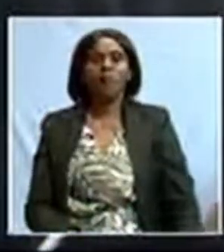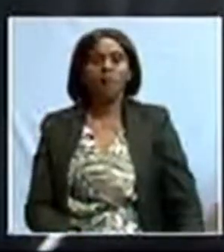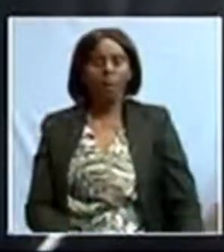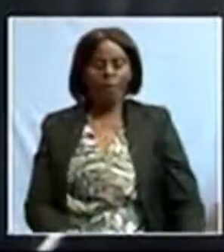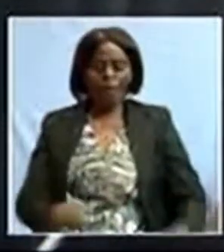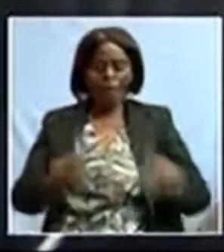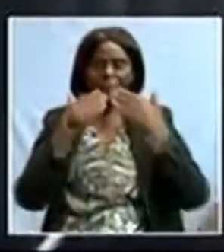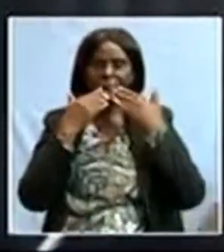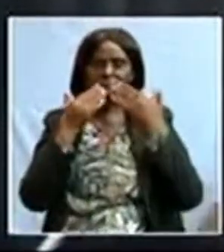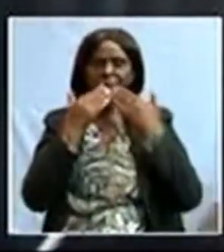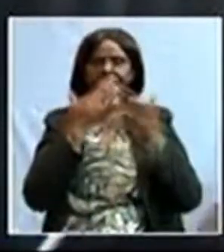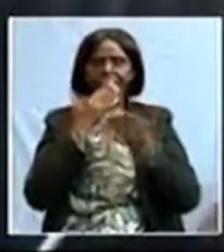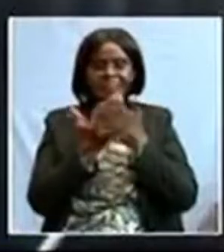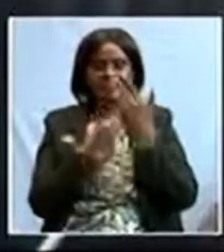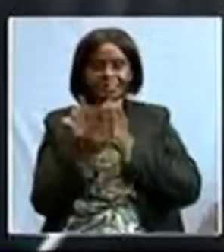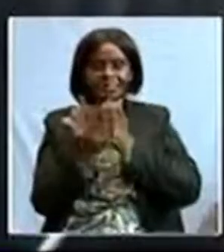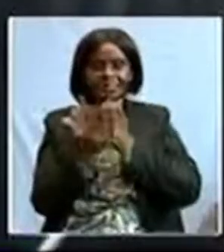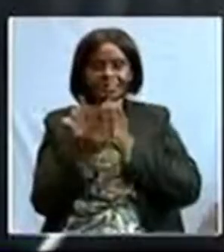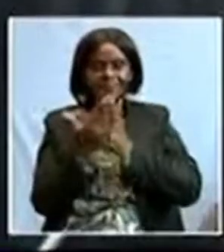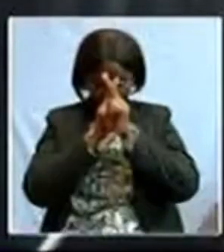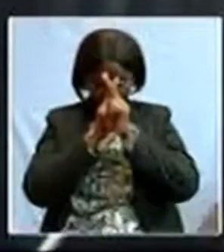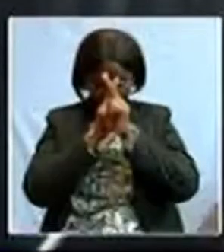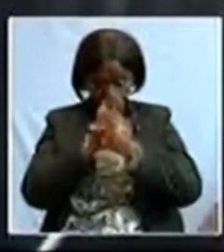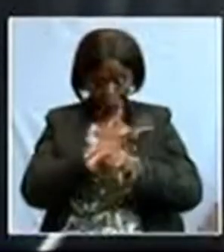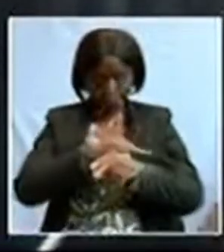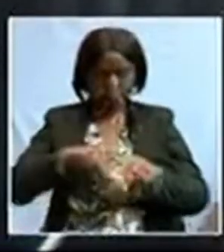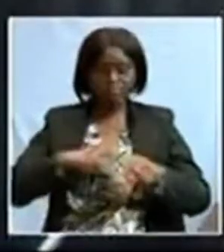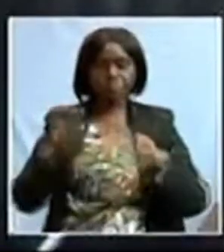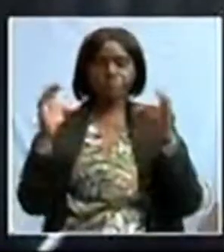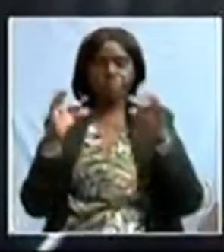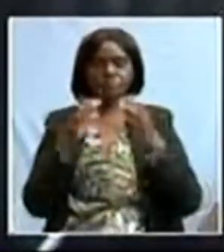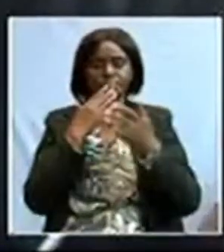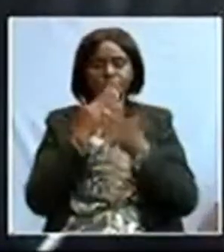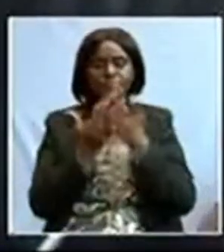Thanks, Chair, and good morning once again. Good morning, honorable members of the committee.